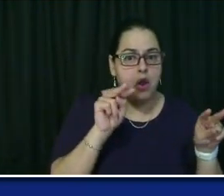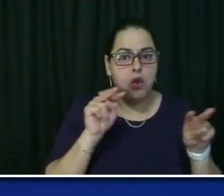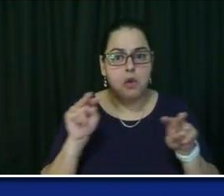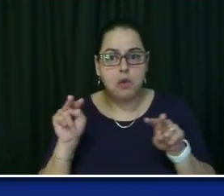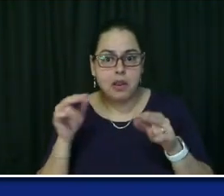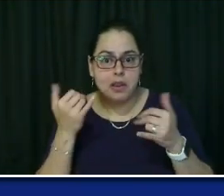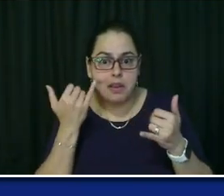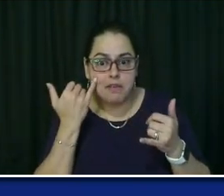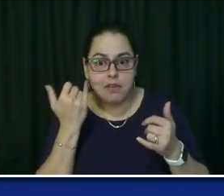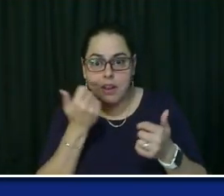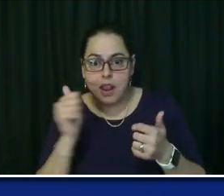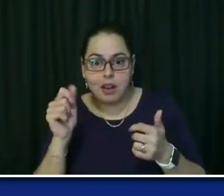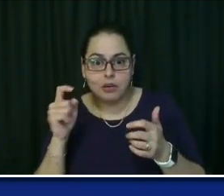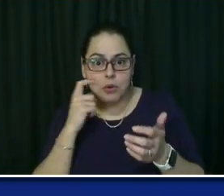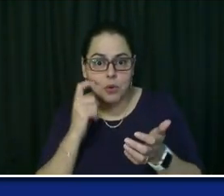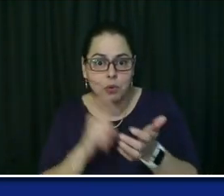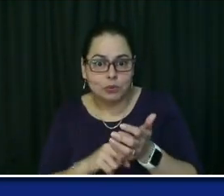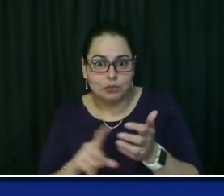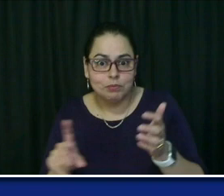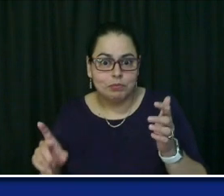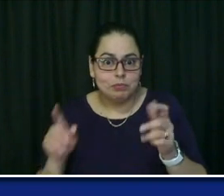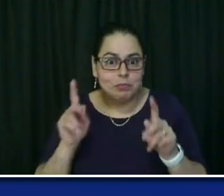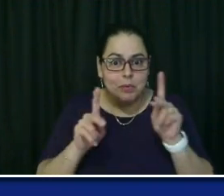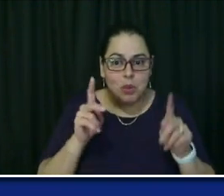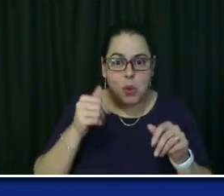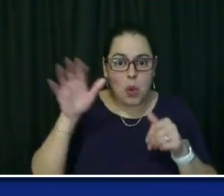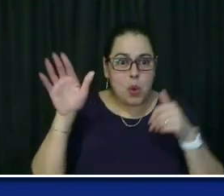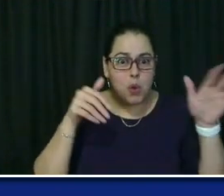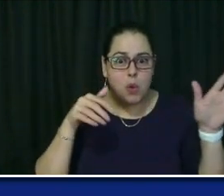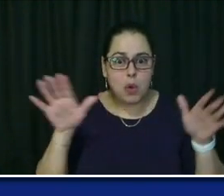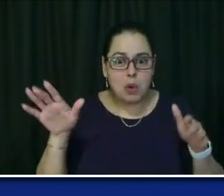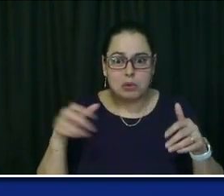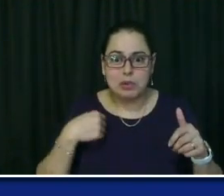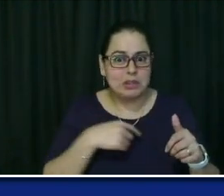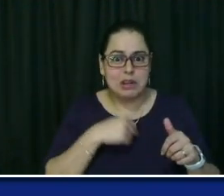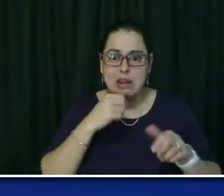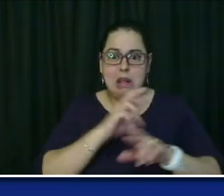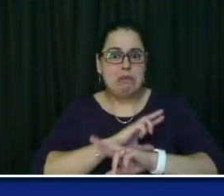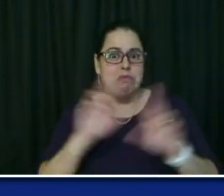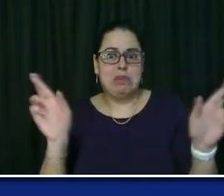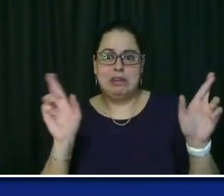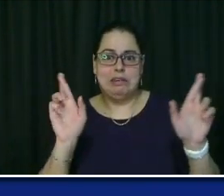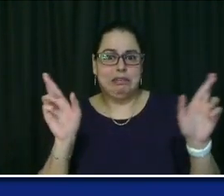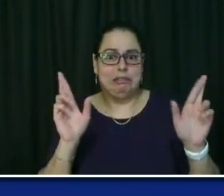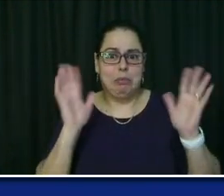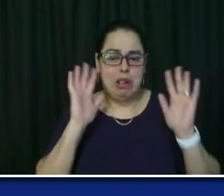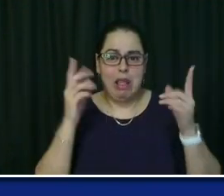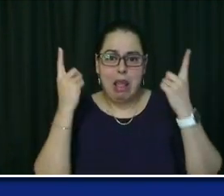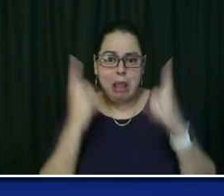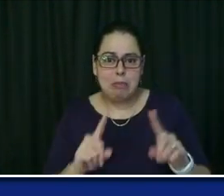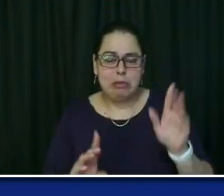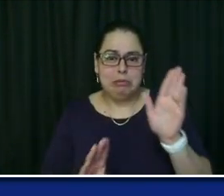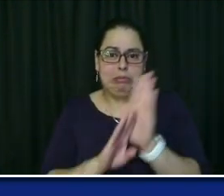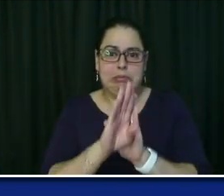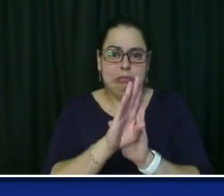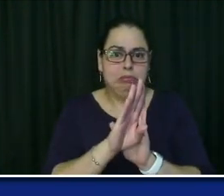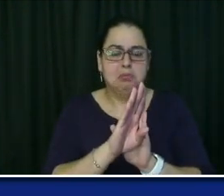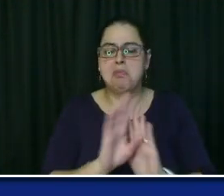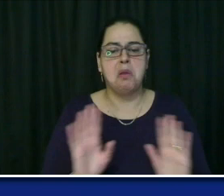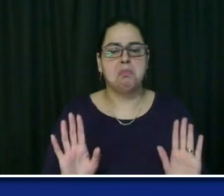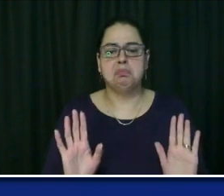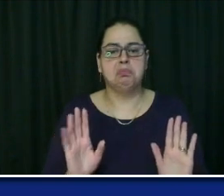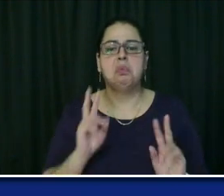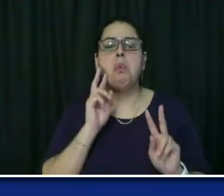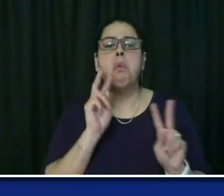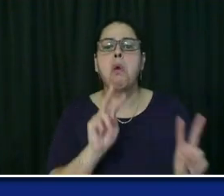necessary. And as Mayor Williams said, and you can see in other communities around, we have opened up outdoor dining in many areas,